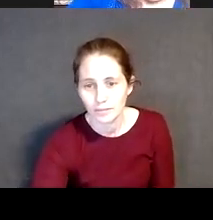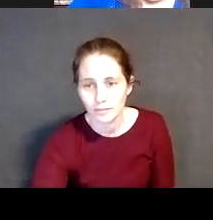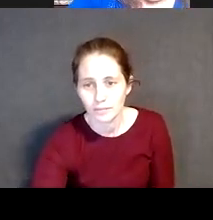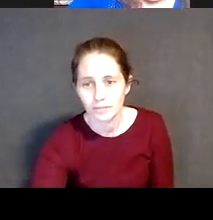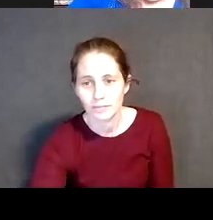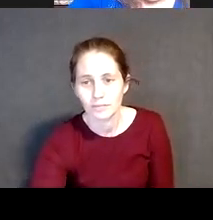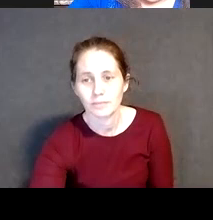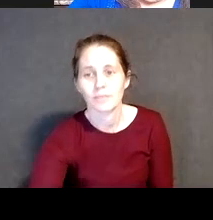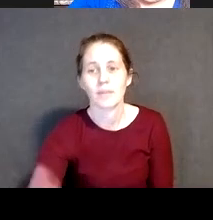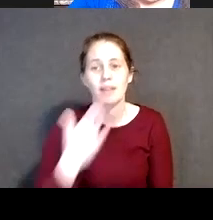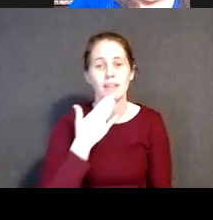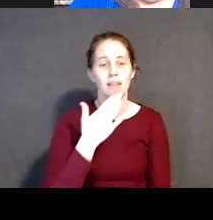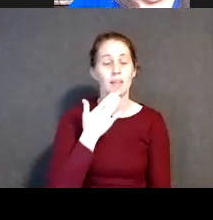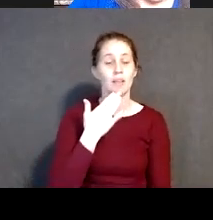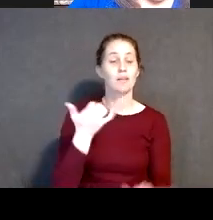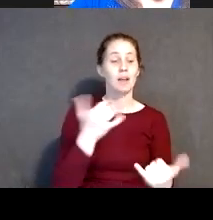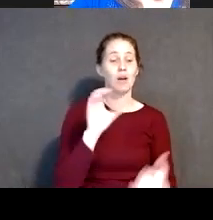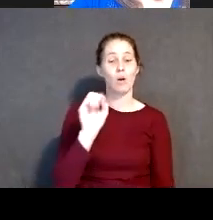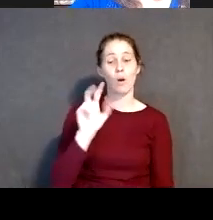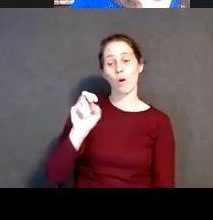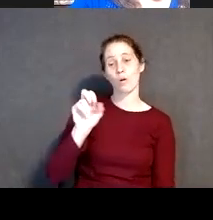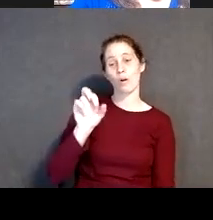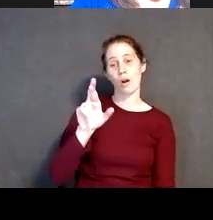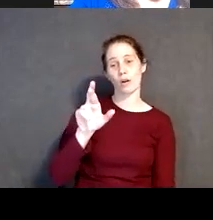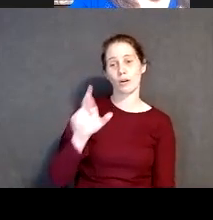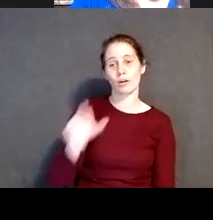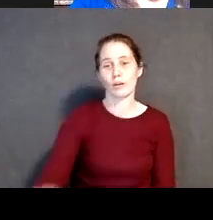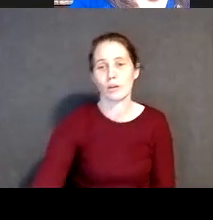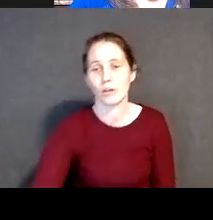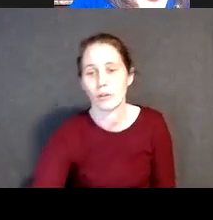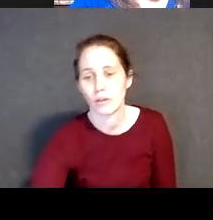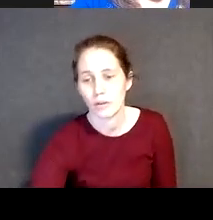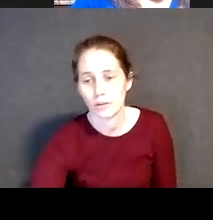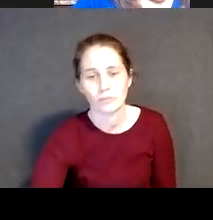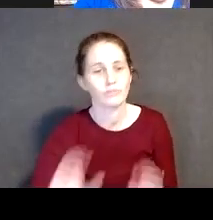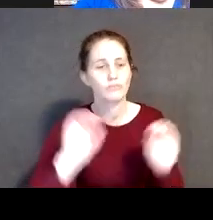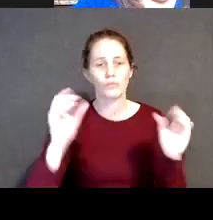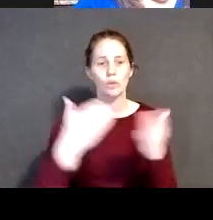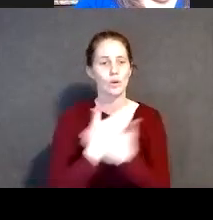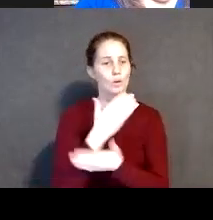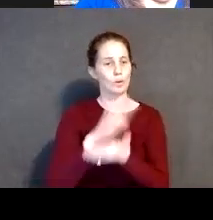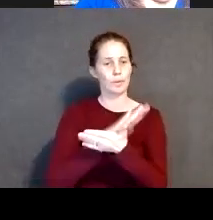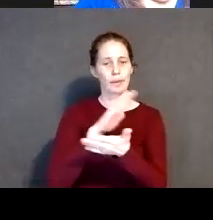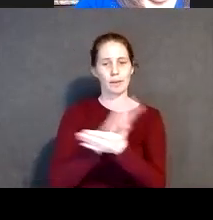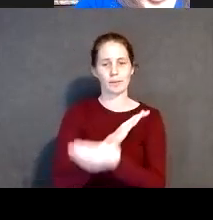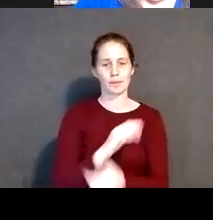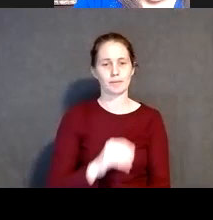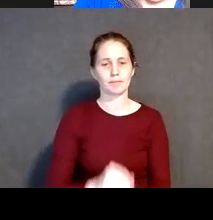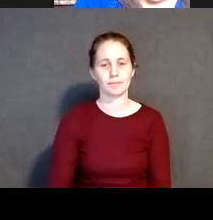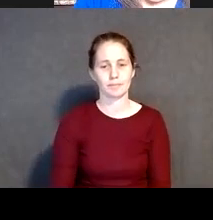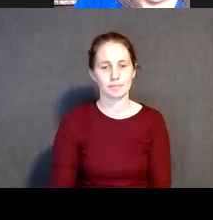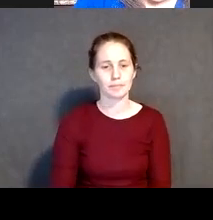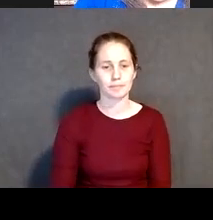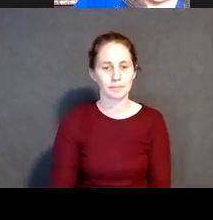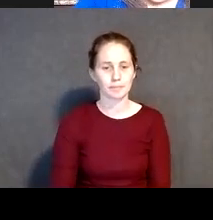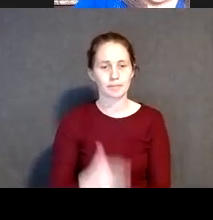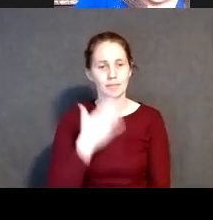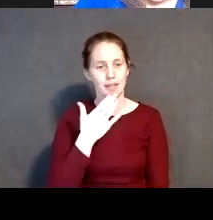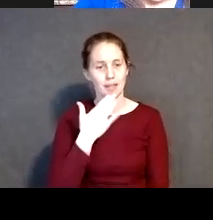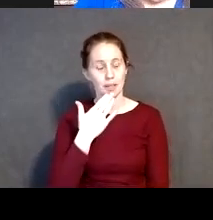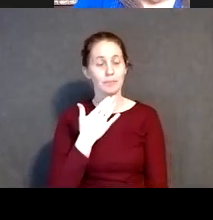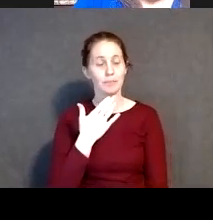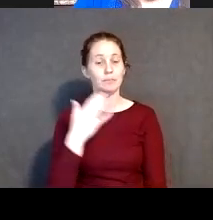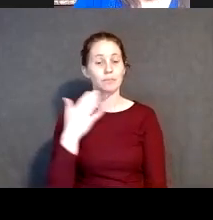Thank you. And Councilman O'Connor, Chair of Public Safety Services. No new papers, Madam President. Thank you, Councilman.